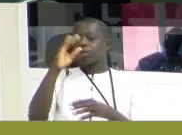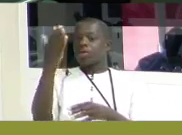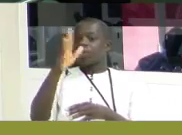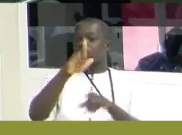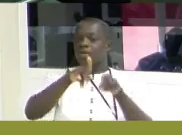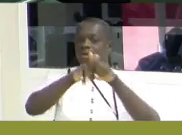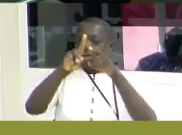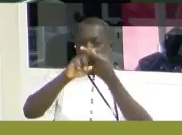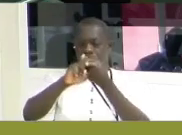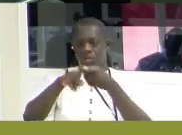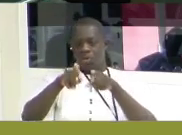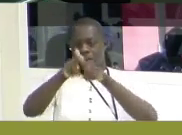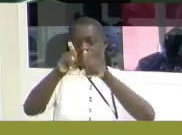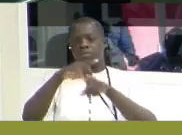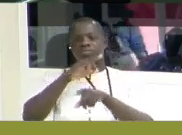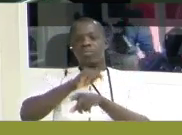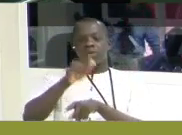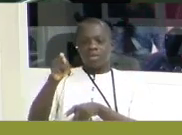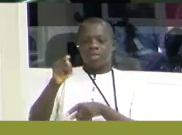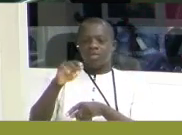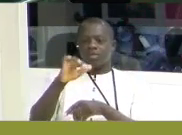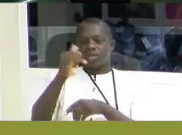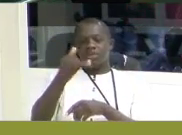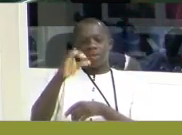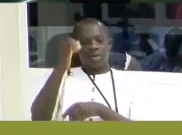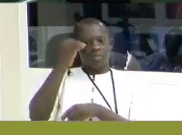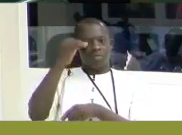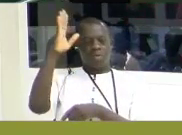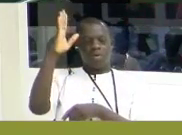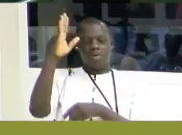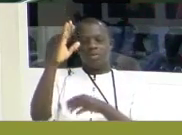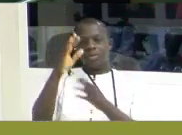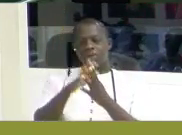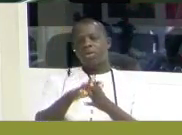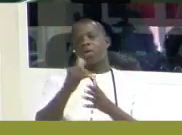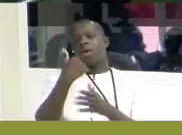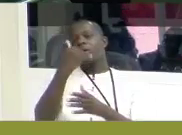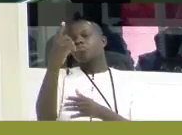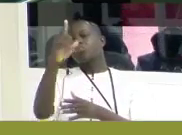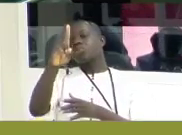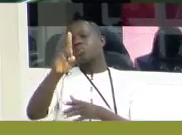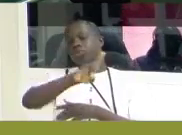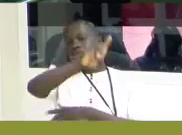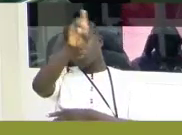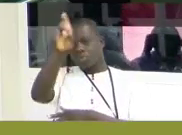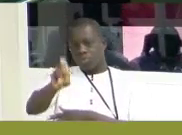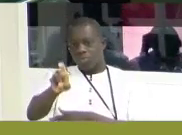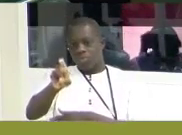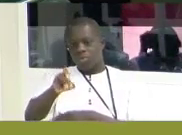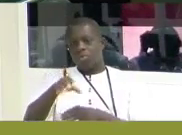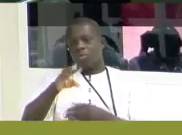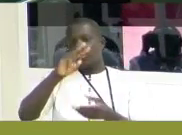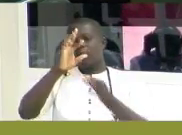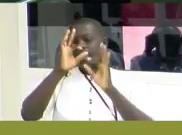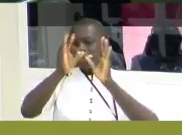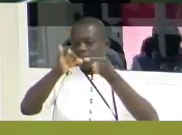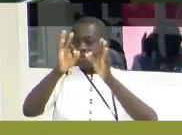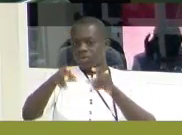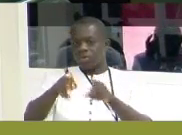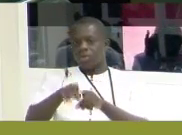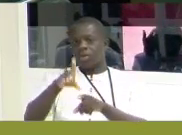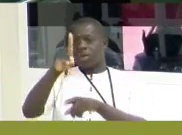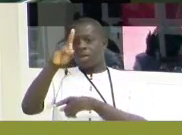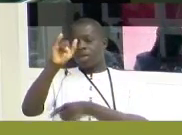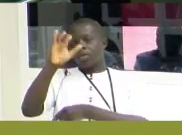him? Yes. In fact, I forgot about that one. When he asked the first question for me to define dictatorship, the other